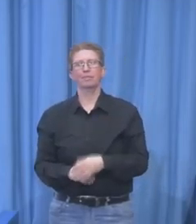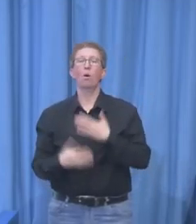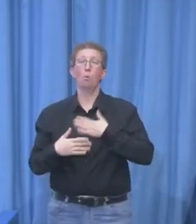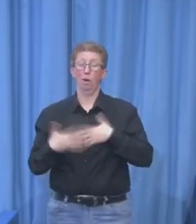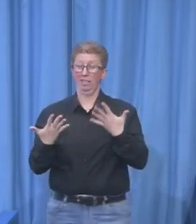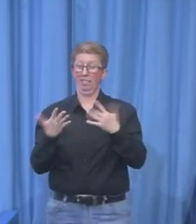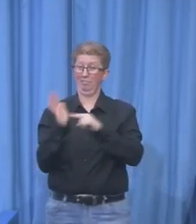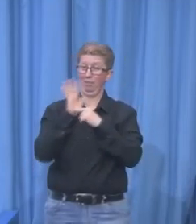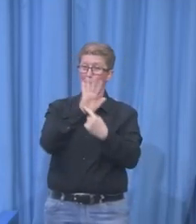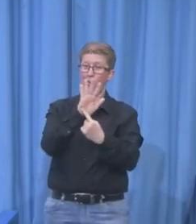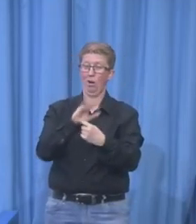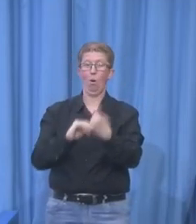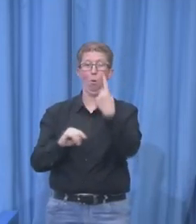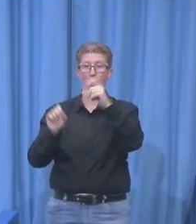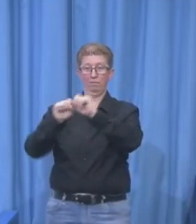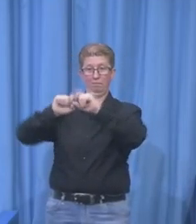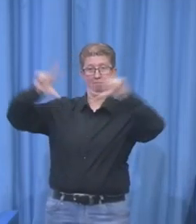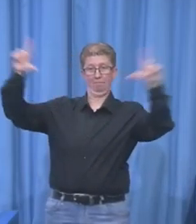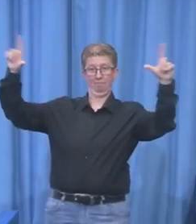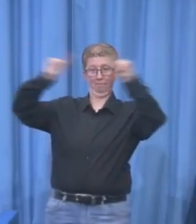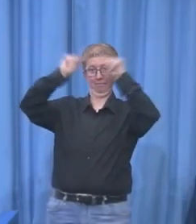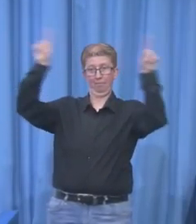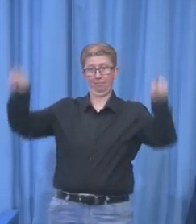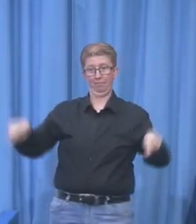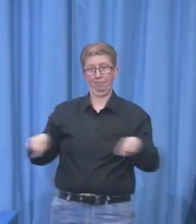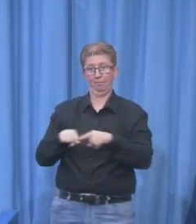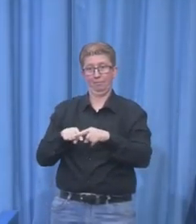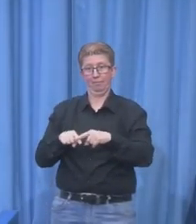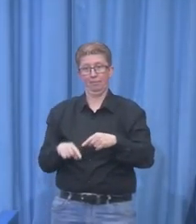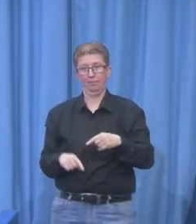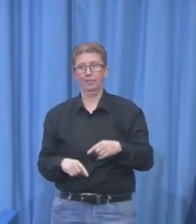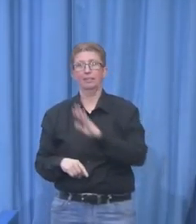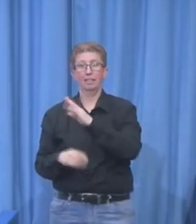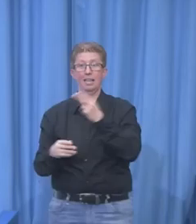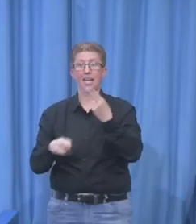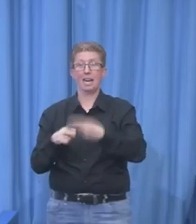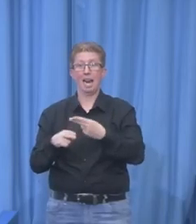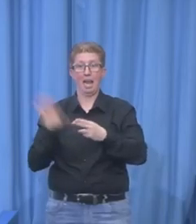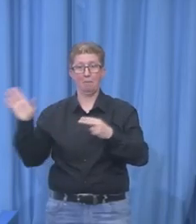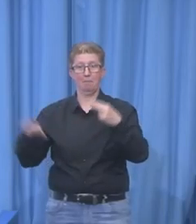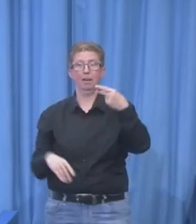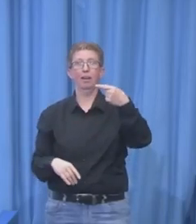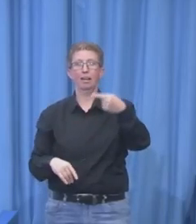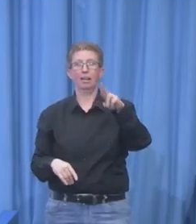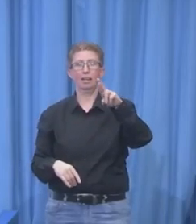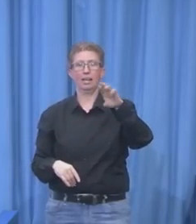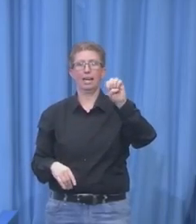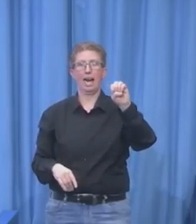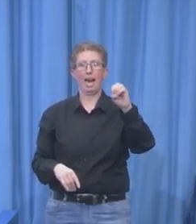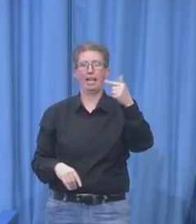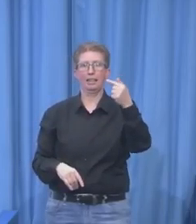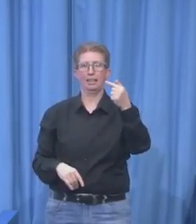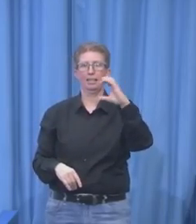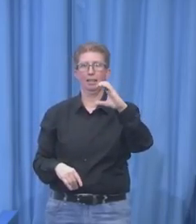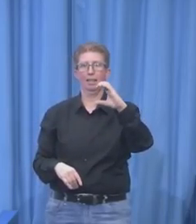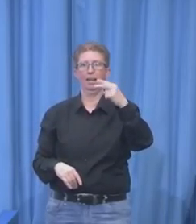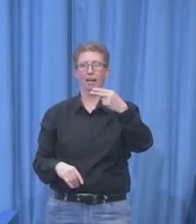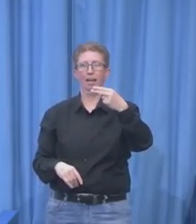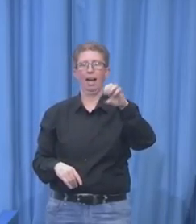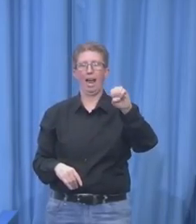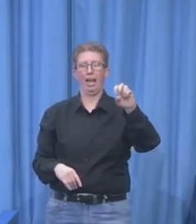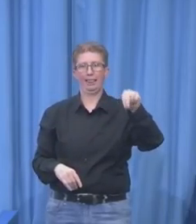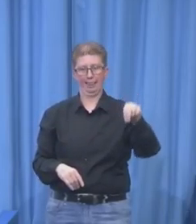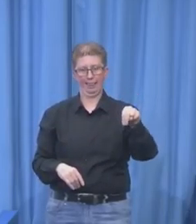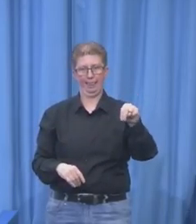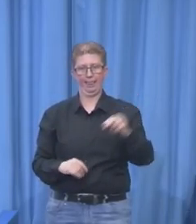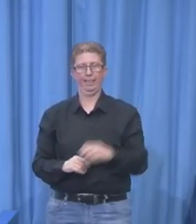She doesn't read and she doesn't count. And in my head, when I first started this program, I couldn't imagine